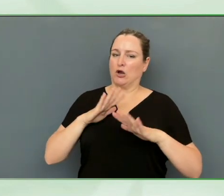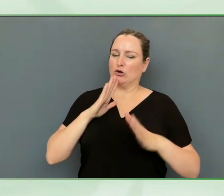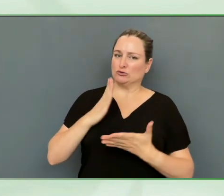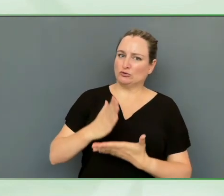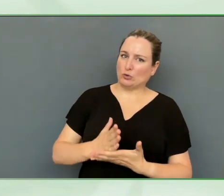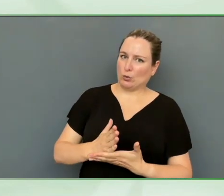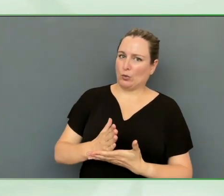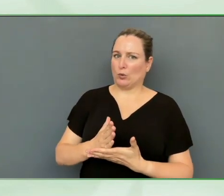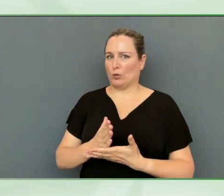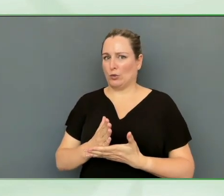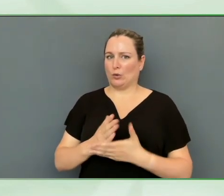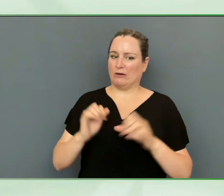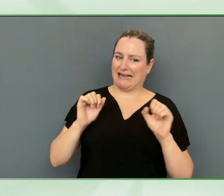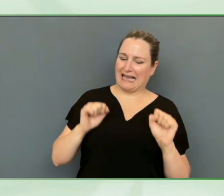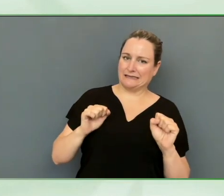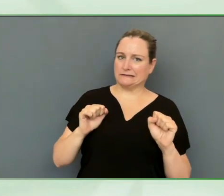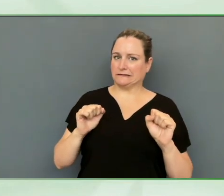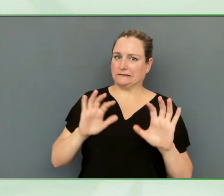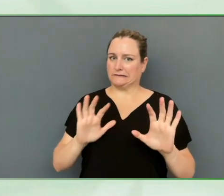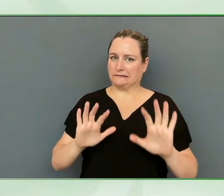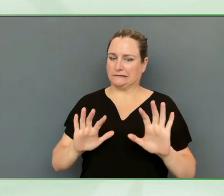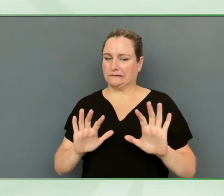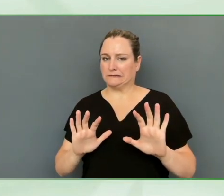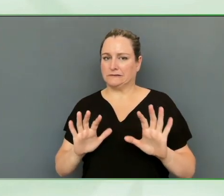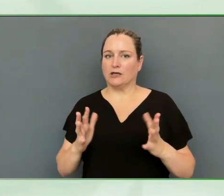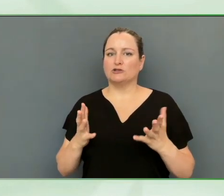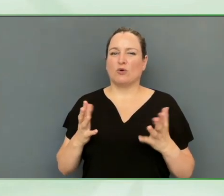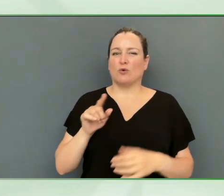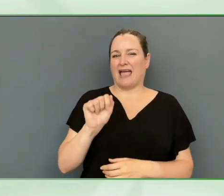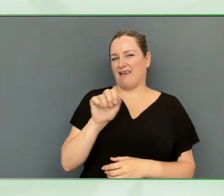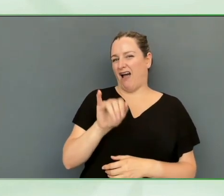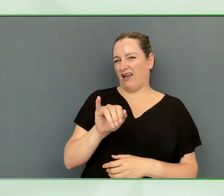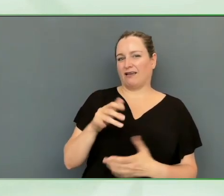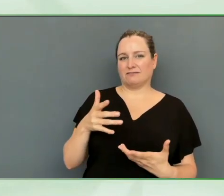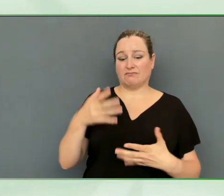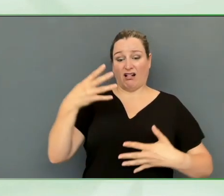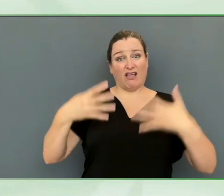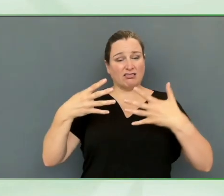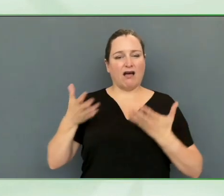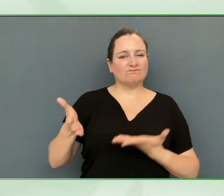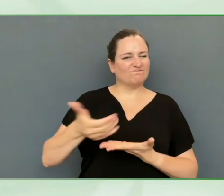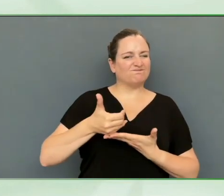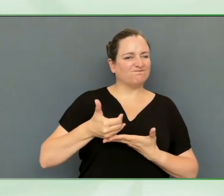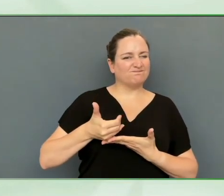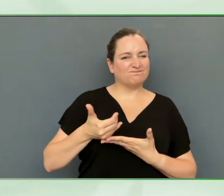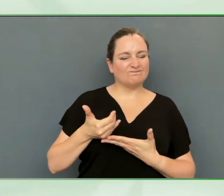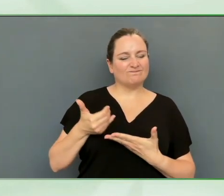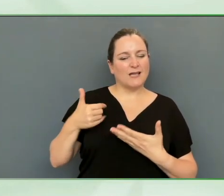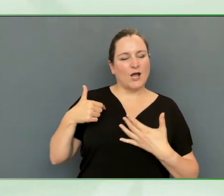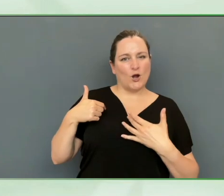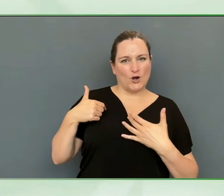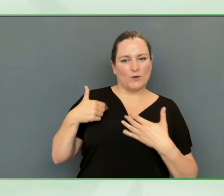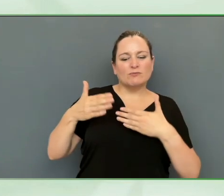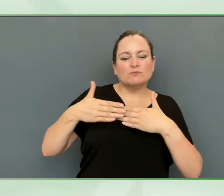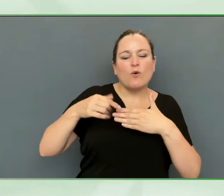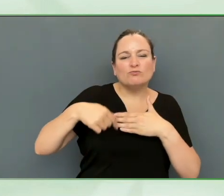be disability friendly. So there's still data that needs to be collected to evaluate that. So